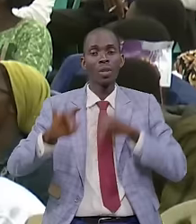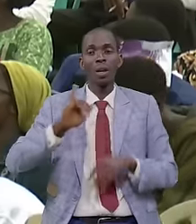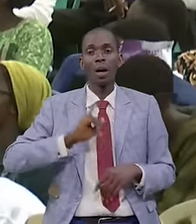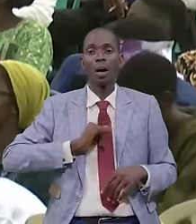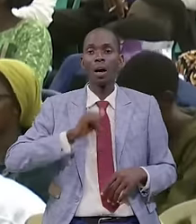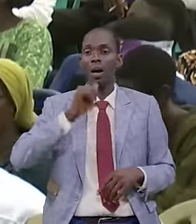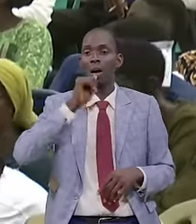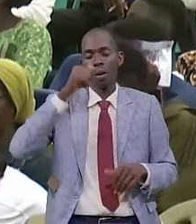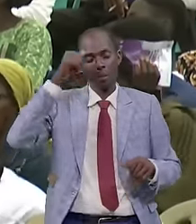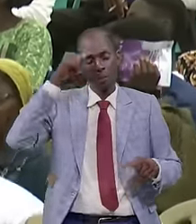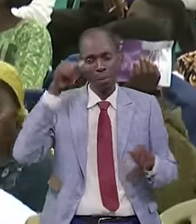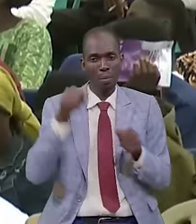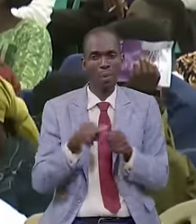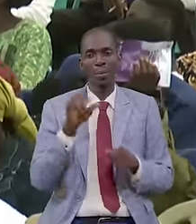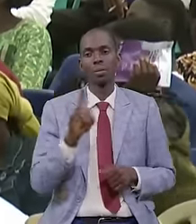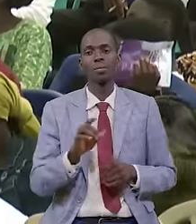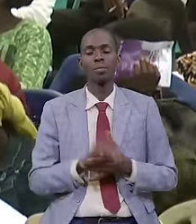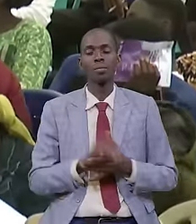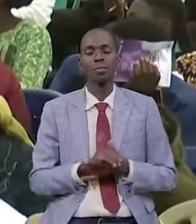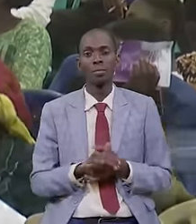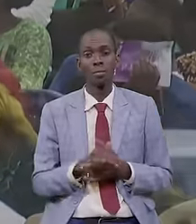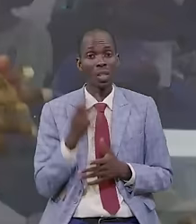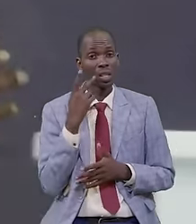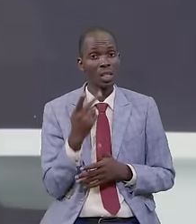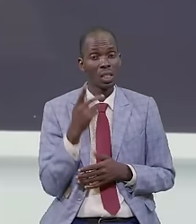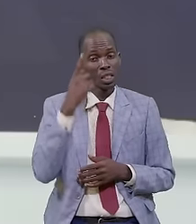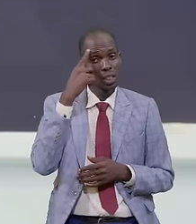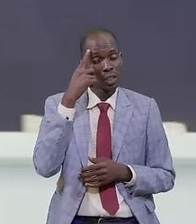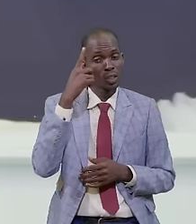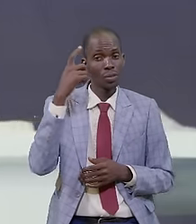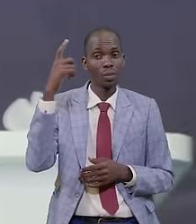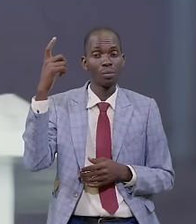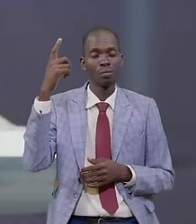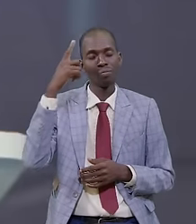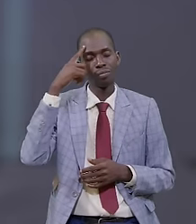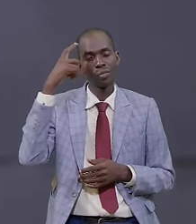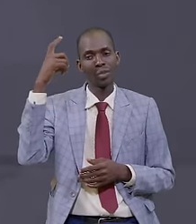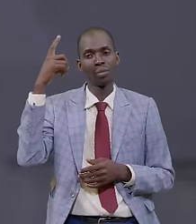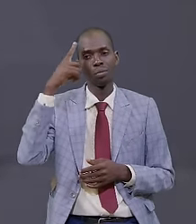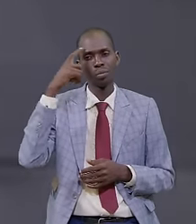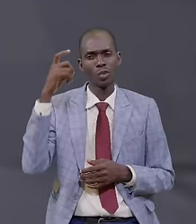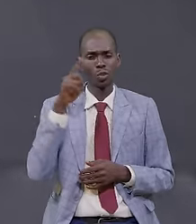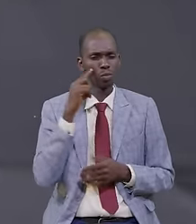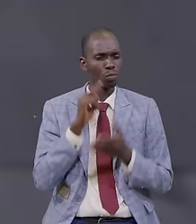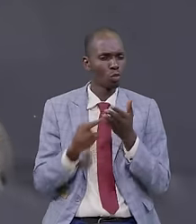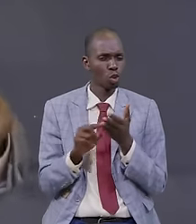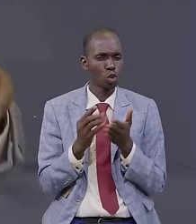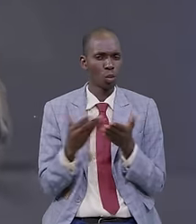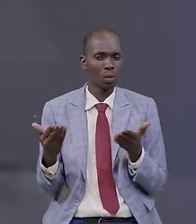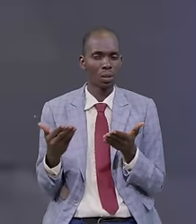remembered. Now, dream. Dream, dream. Do you notice something here?